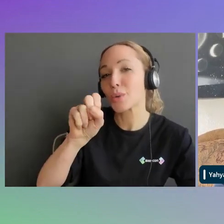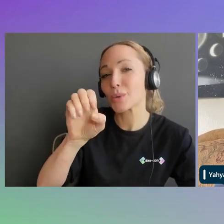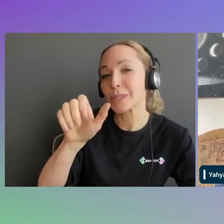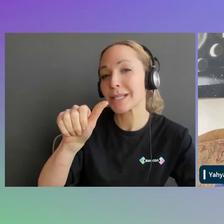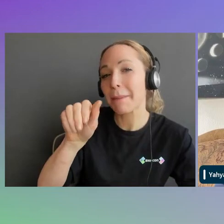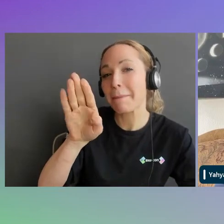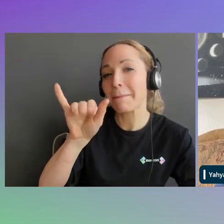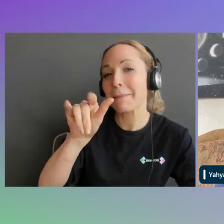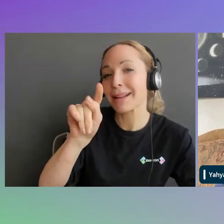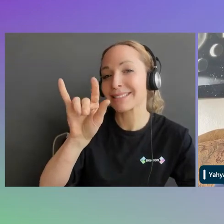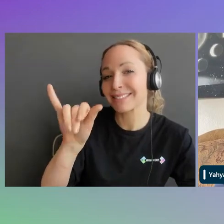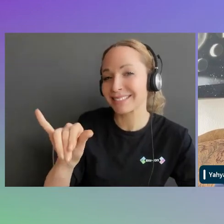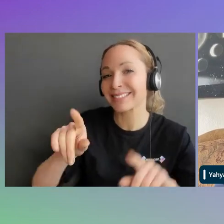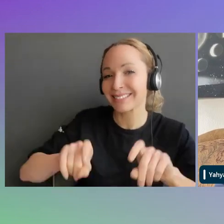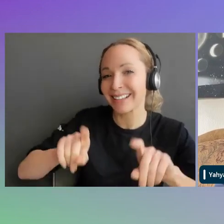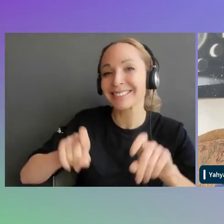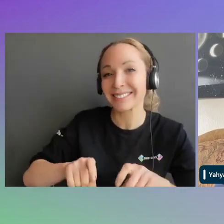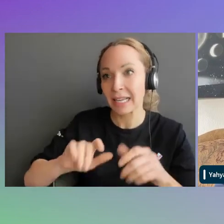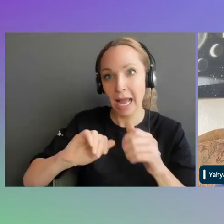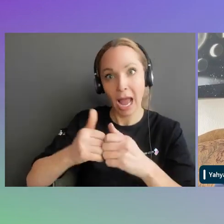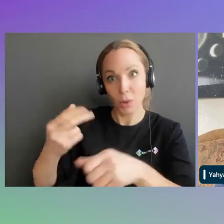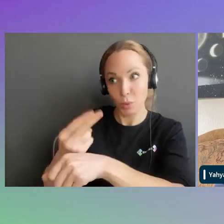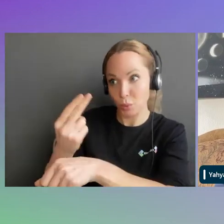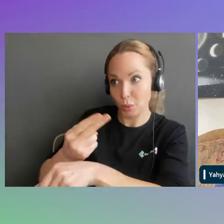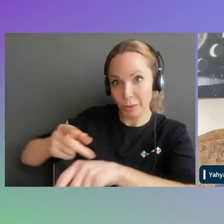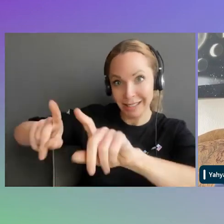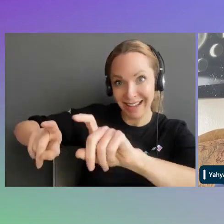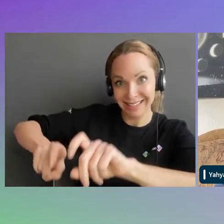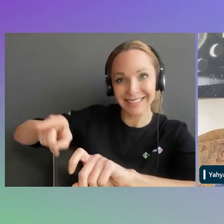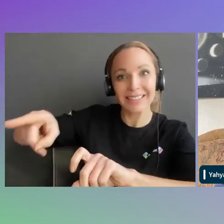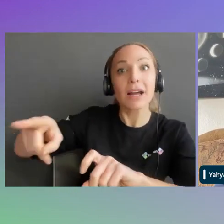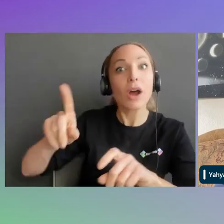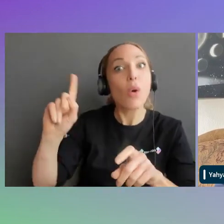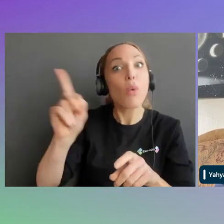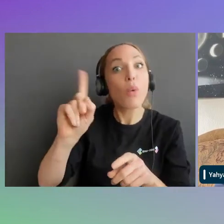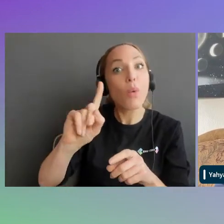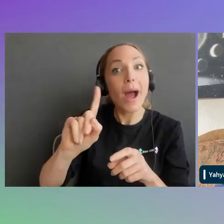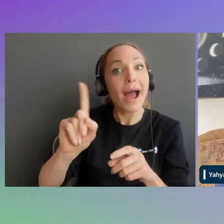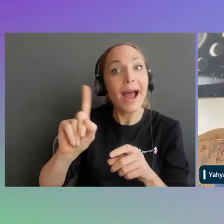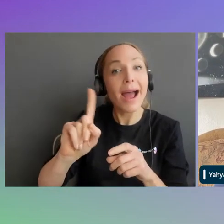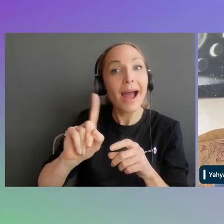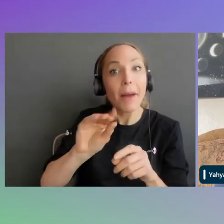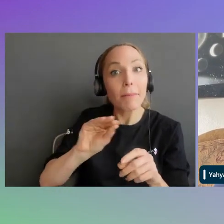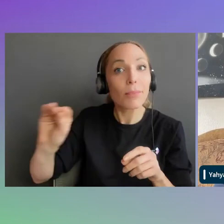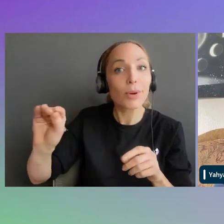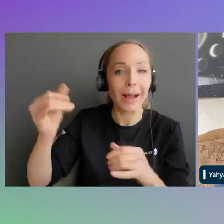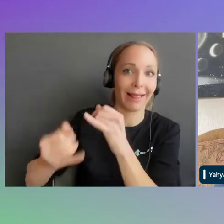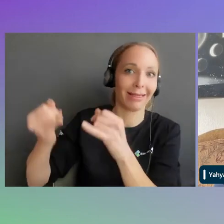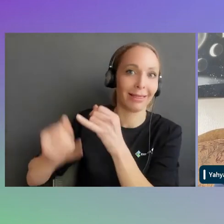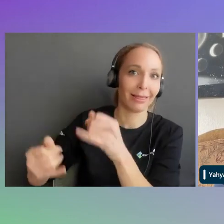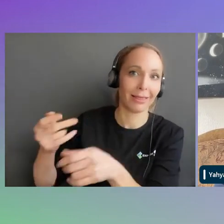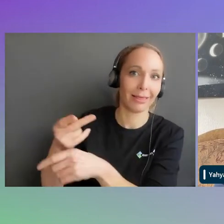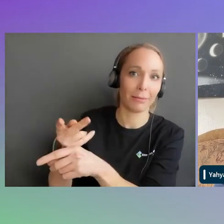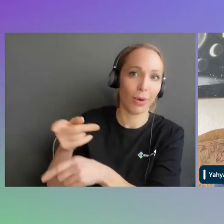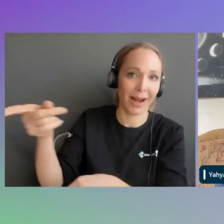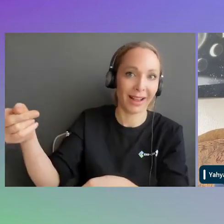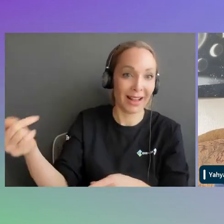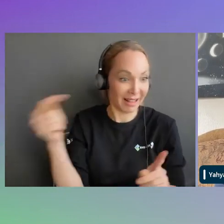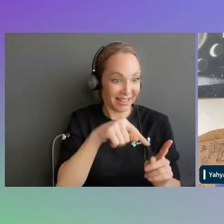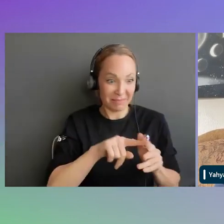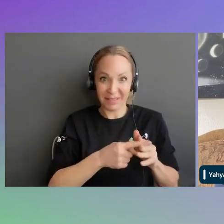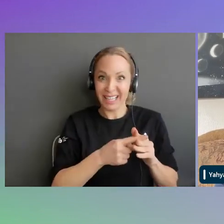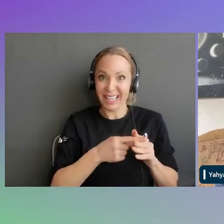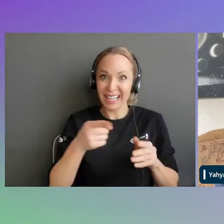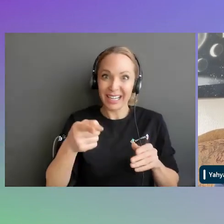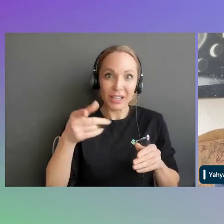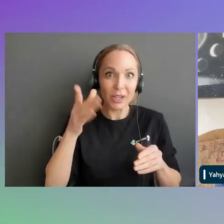testing should be reserved for the end product, right? There's not a whole lot of value that you'll get from real end